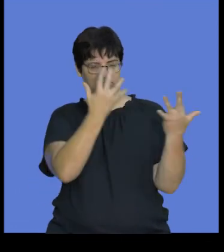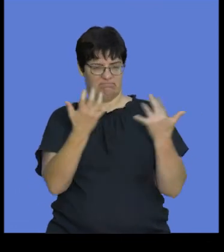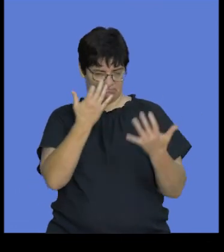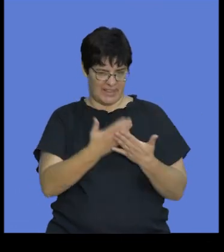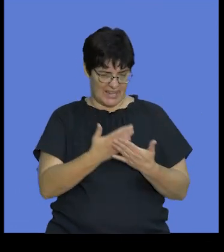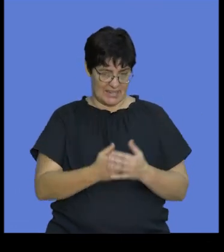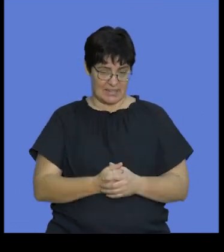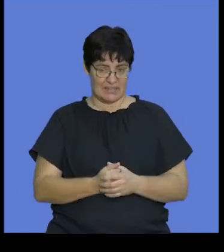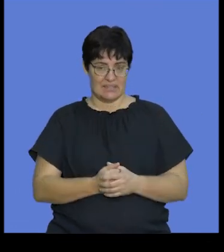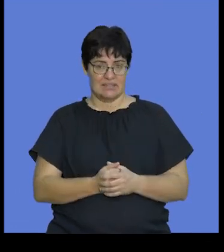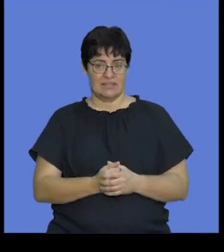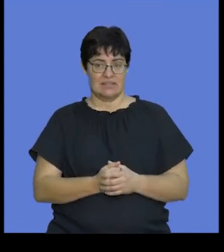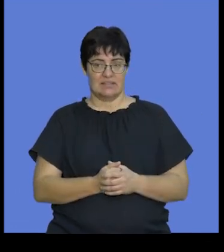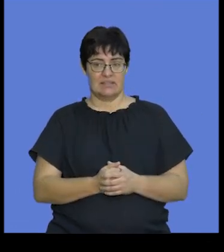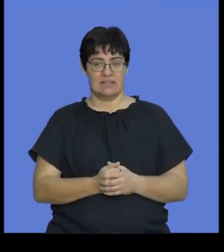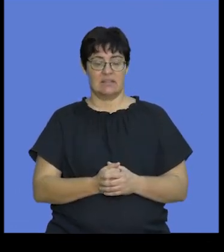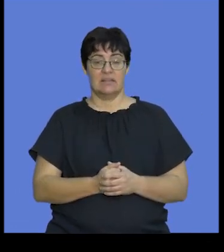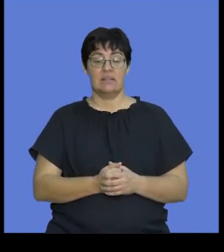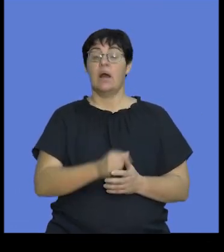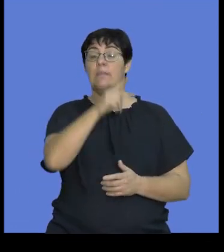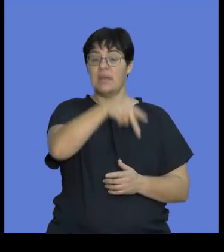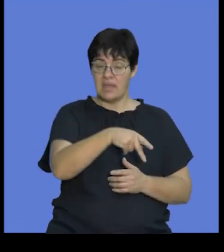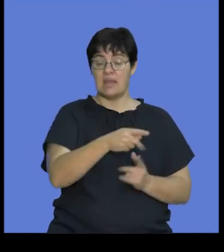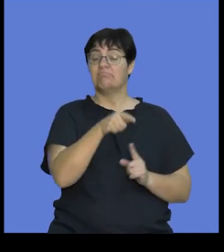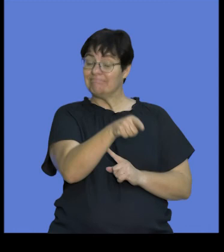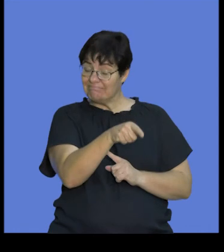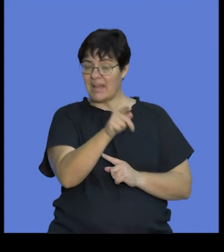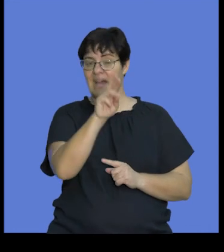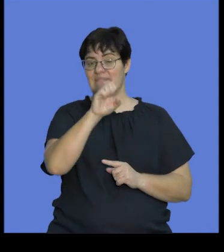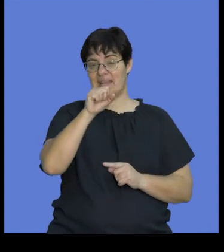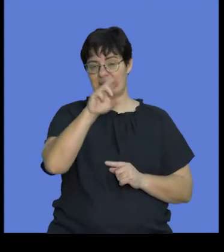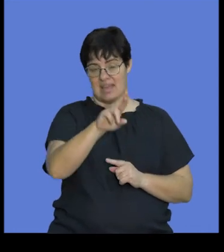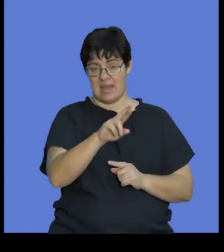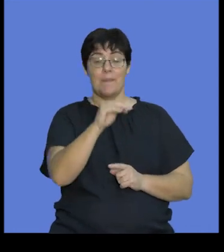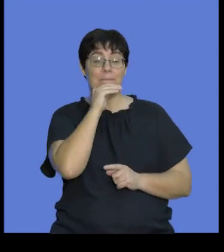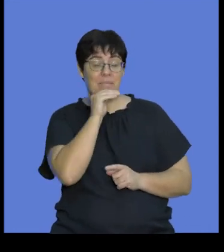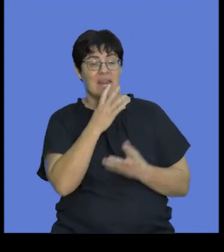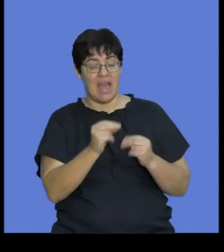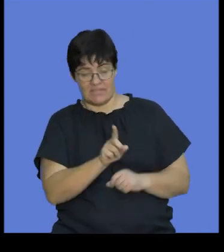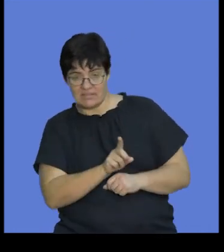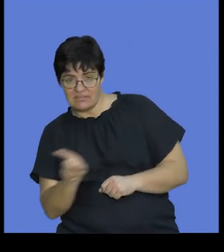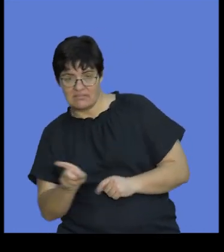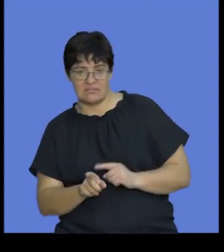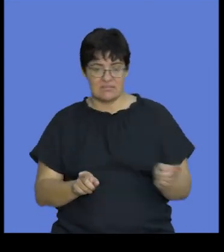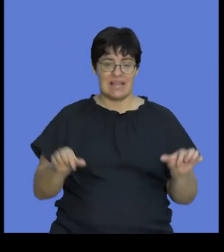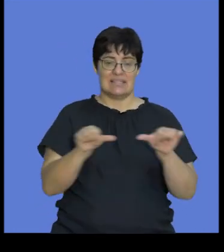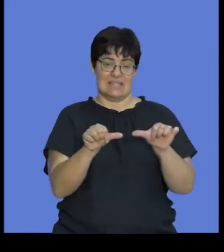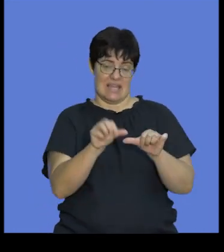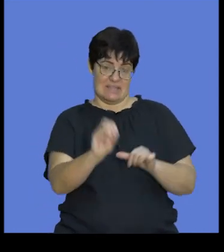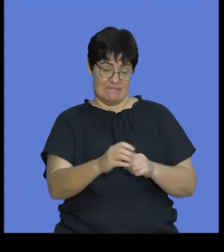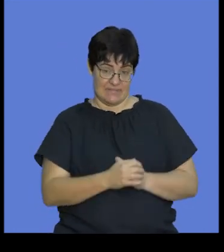it's one you can work out. And momentum is a vector. Remember, vector means that it